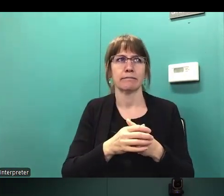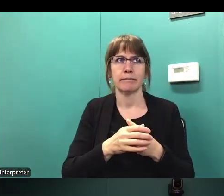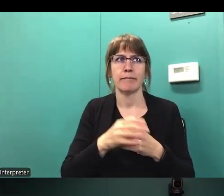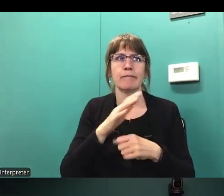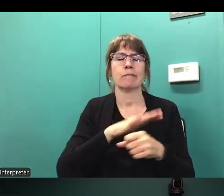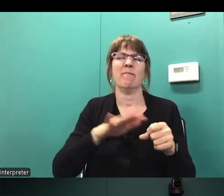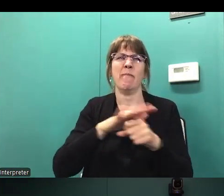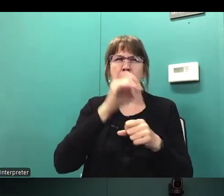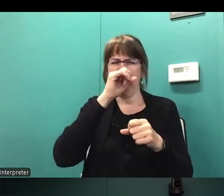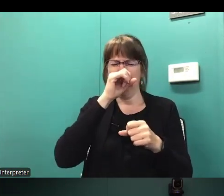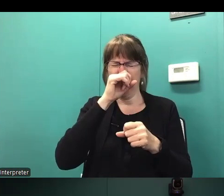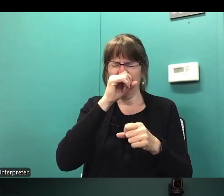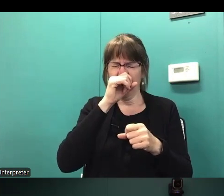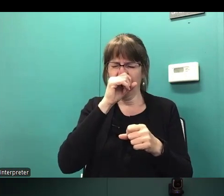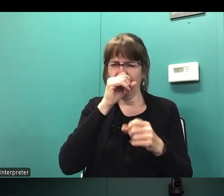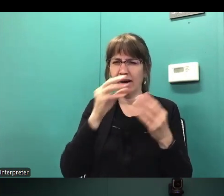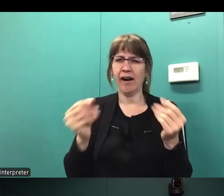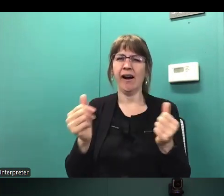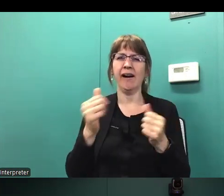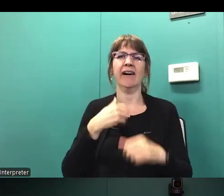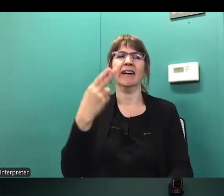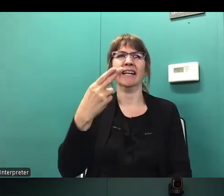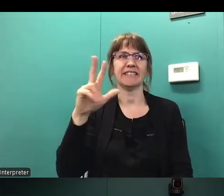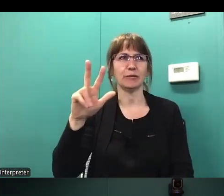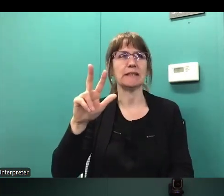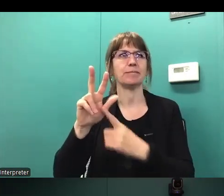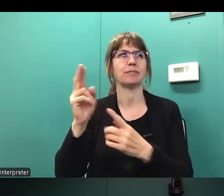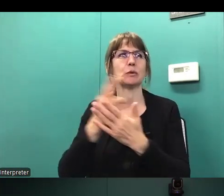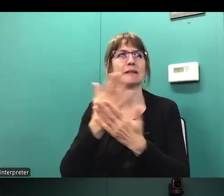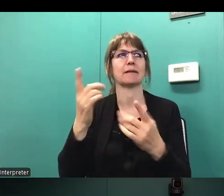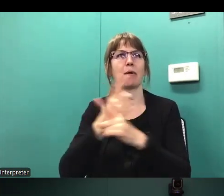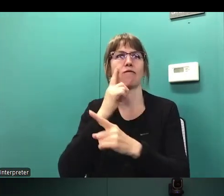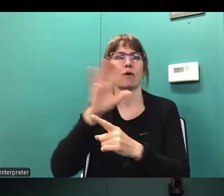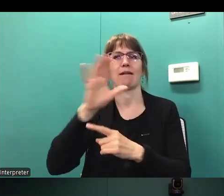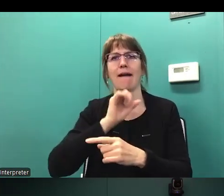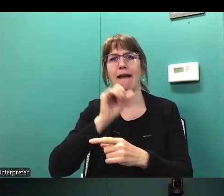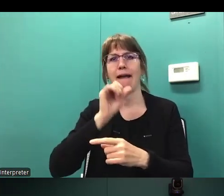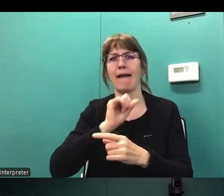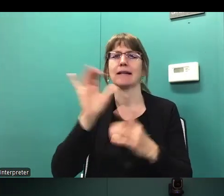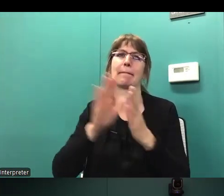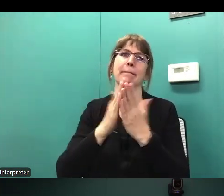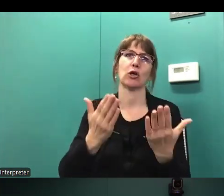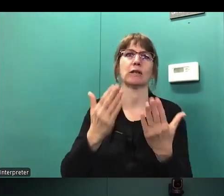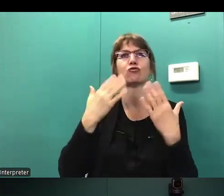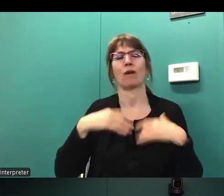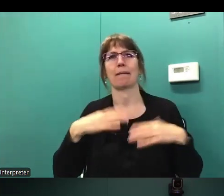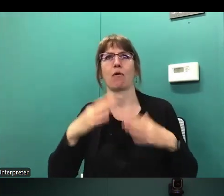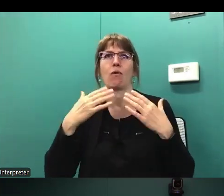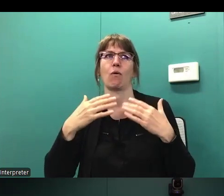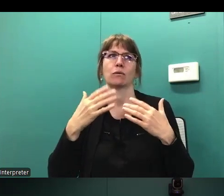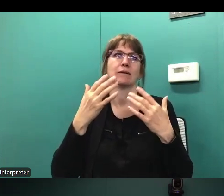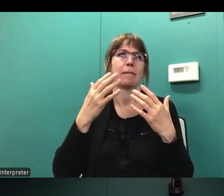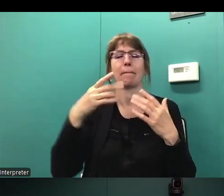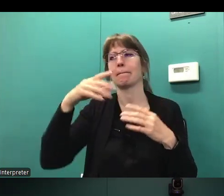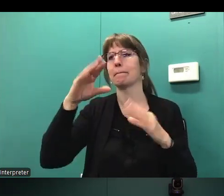things that you can do, like age 3, use objects that are appropriate to their age. So like, for example, age 3 is saying books, dress-up clothes, puppets, that's another